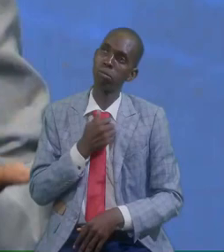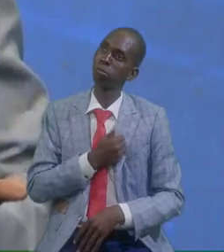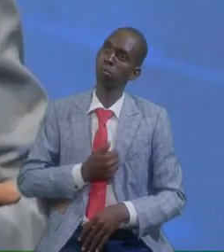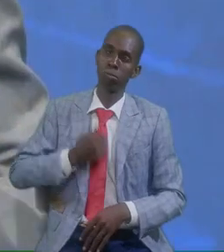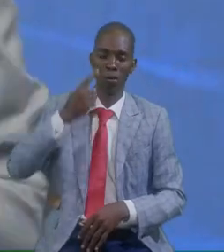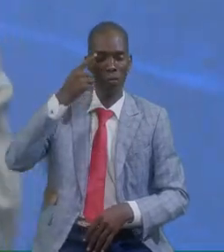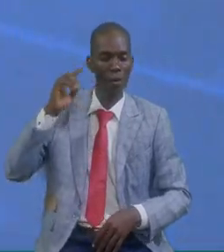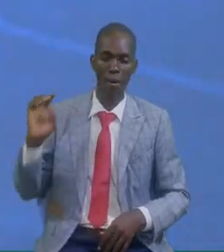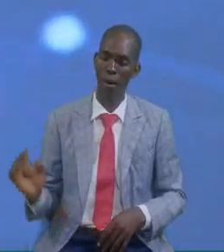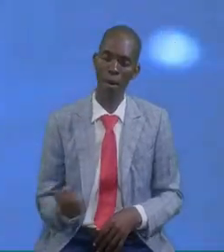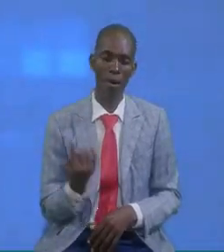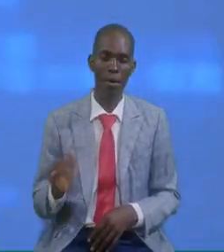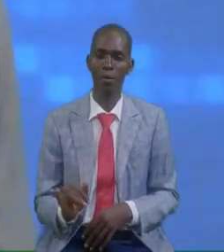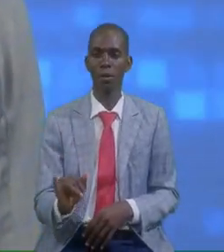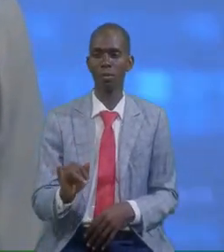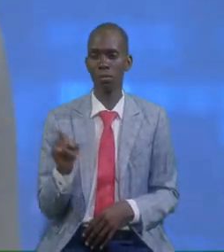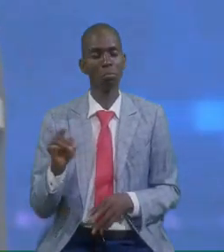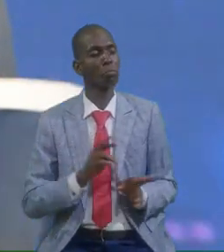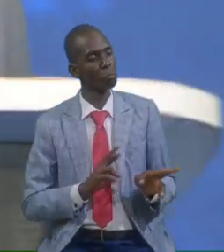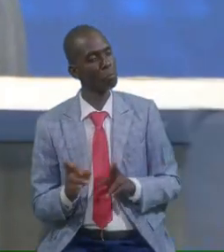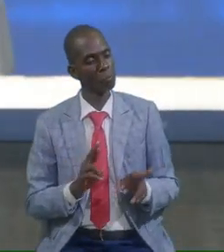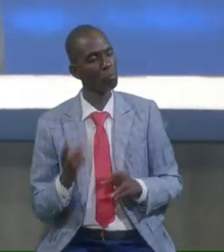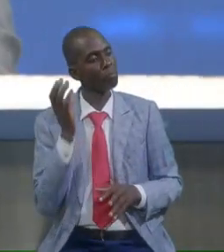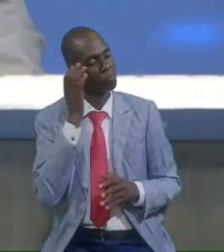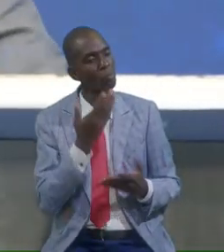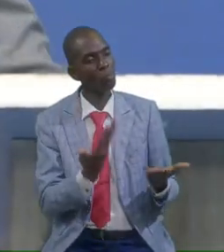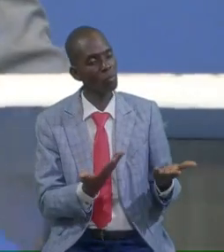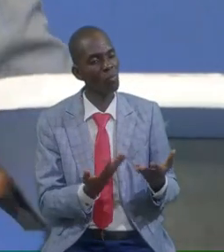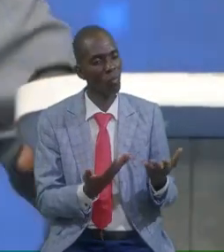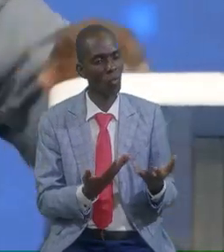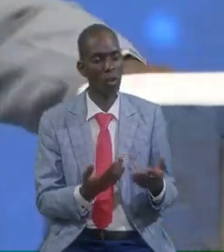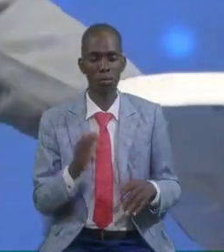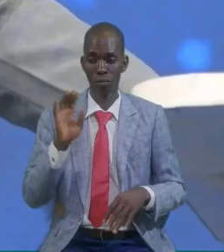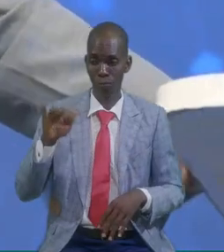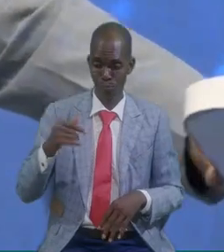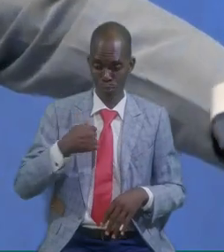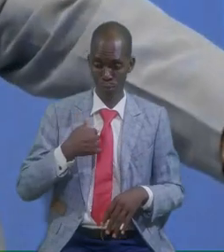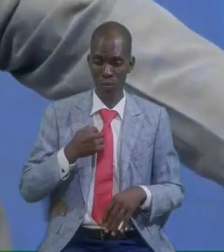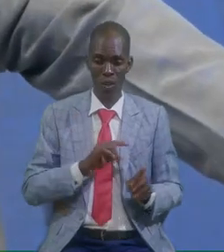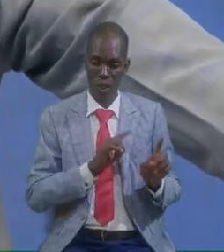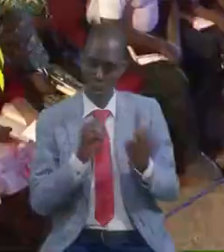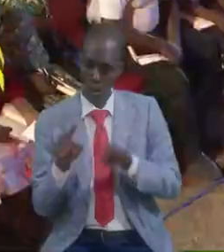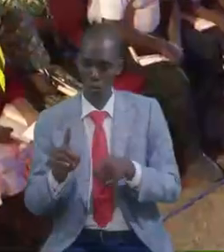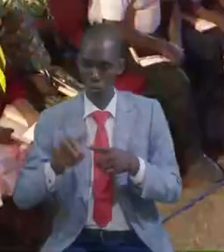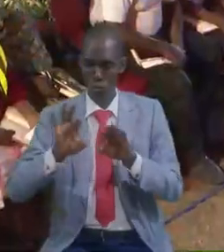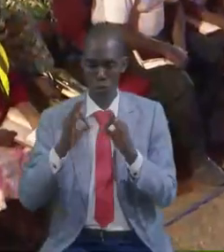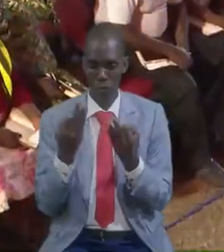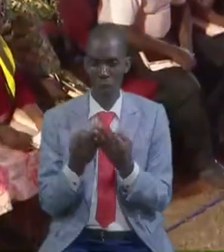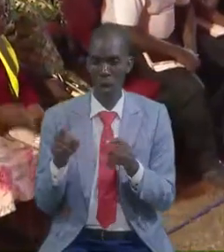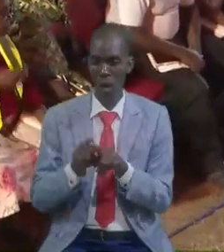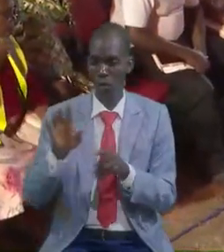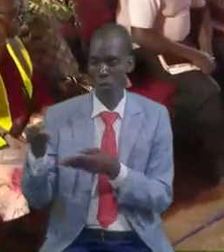all ears. And he said, I came as mediator to reconcile